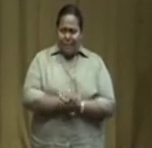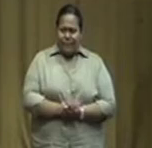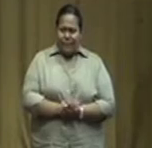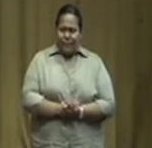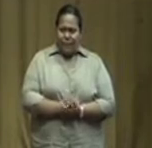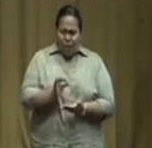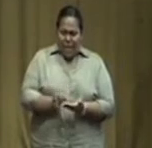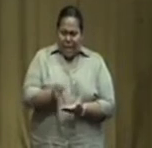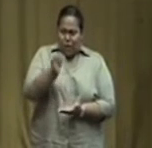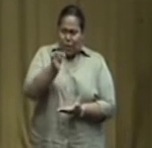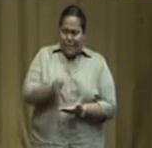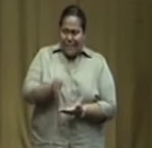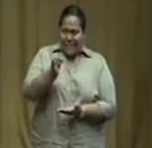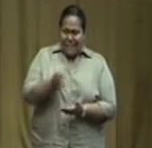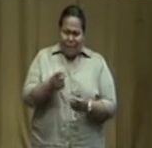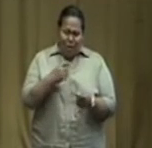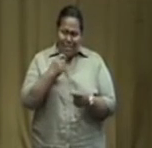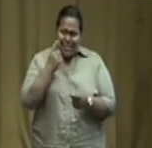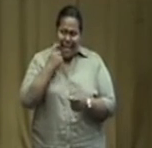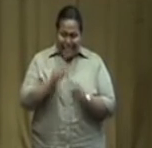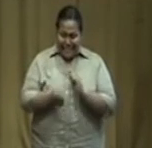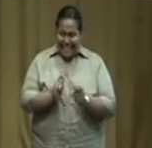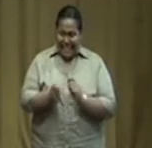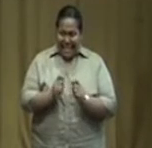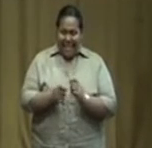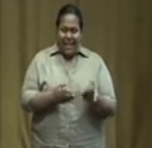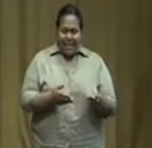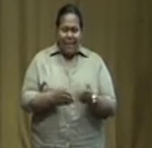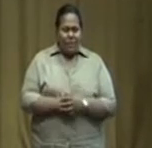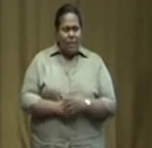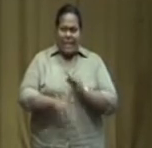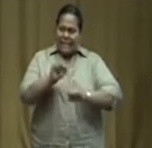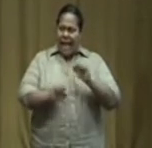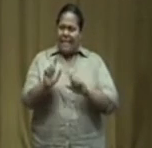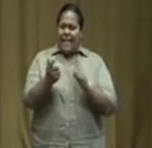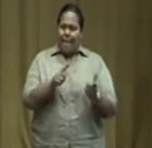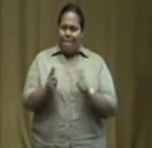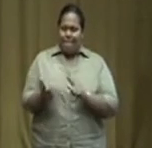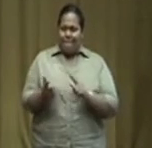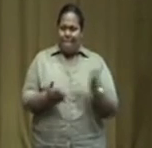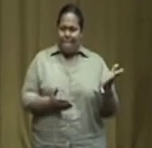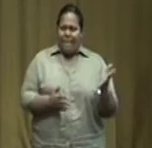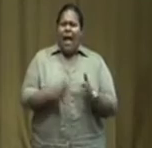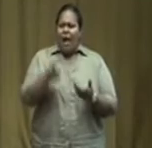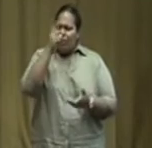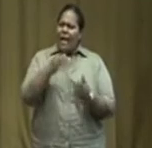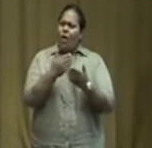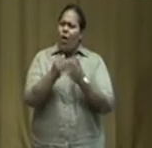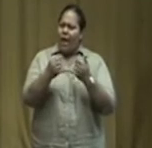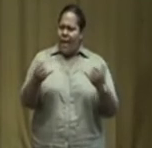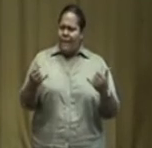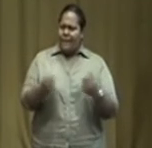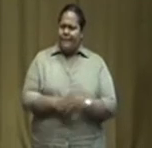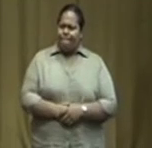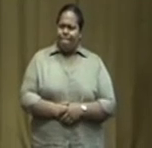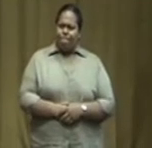thing, which I think would be hard to replicate in a virtual lab environment. I mean, I think the big challenge for us in the open